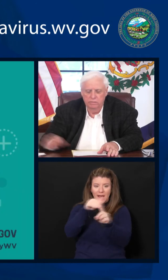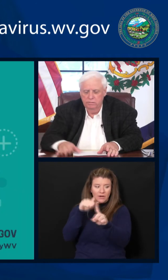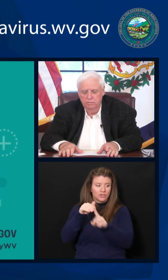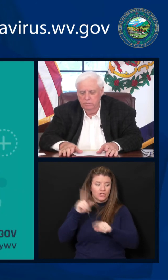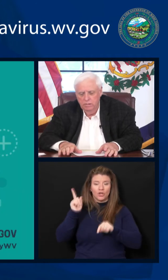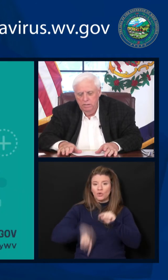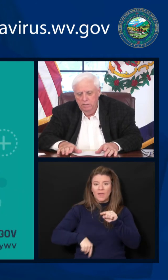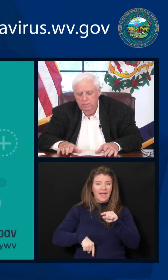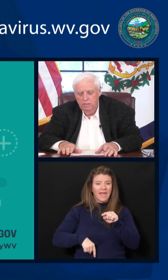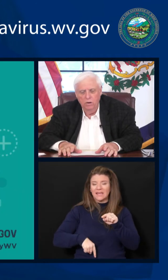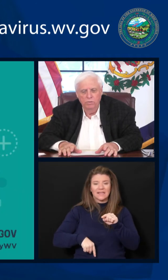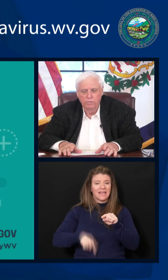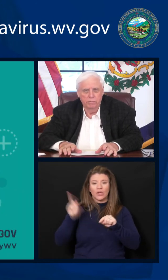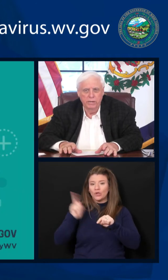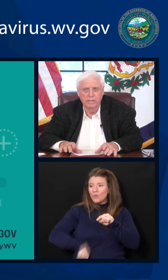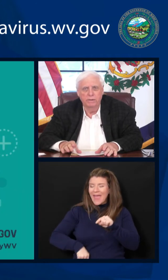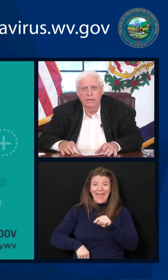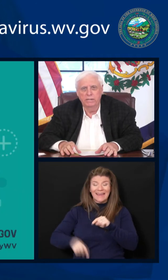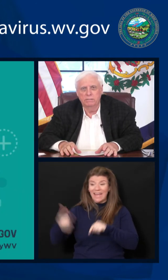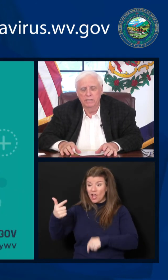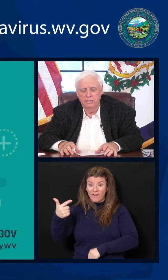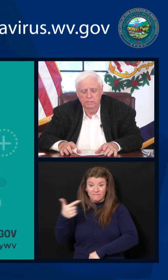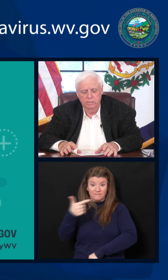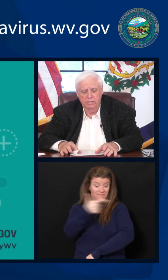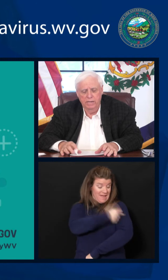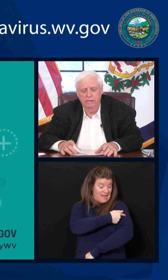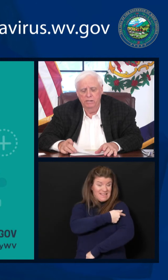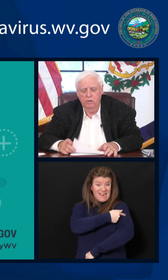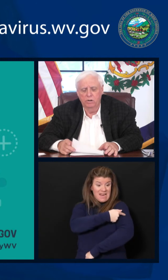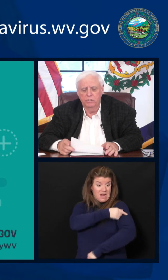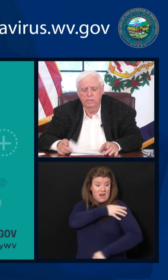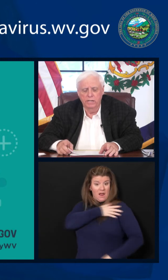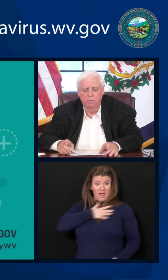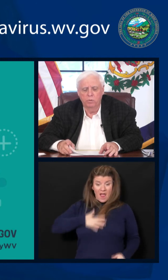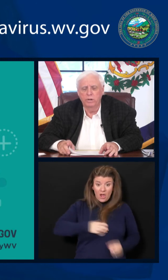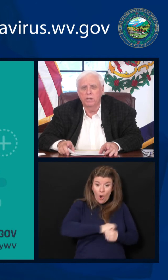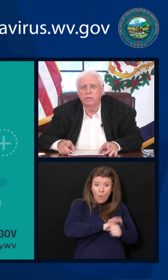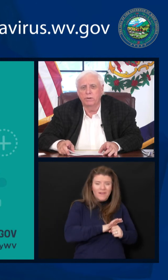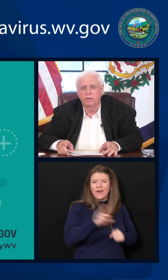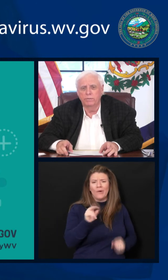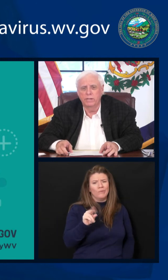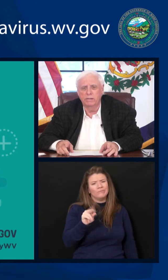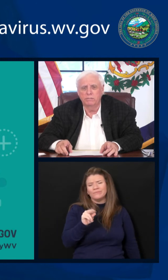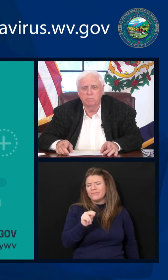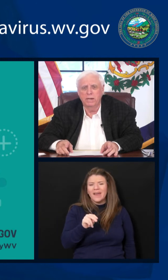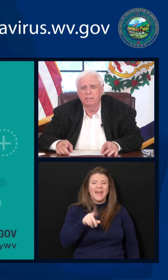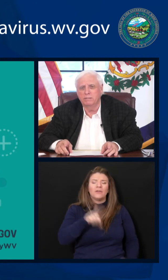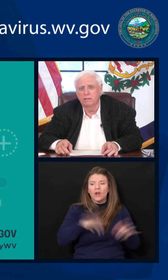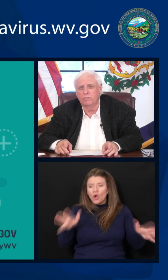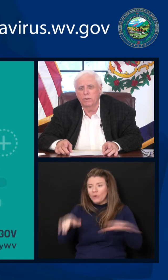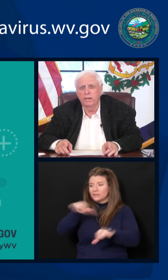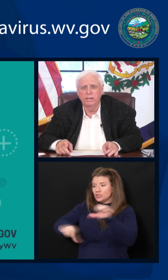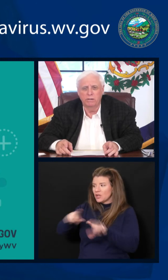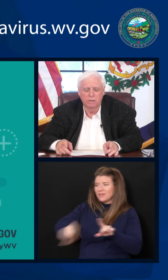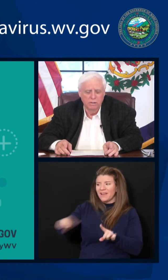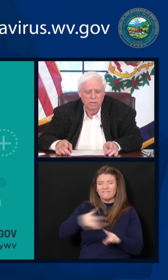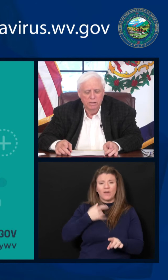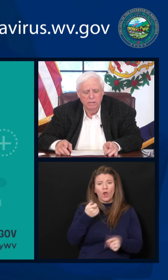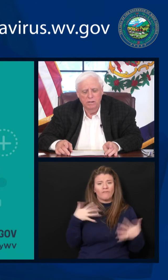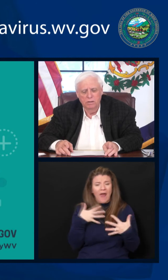get COVID from taking the vaccine. Just kind of encourage and help one another. And if you have somebody that's a little afraid